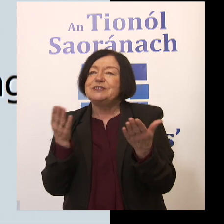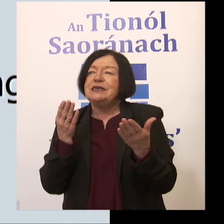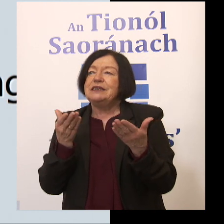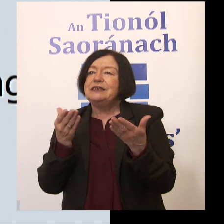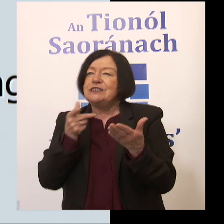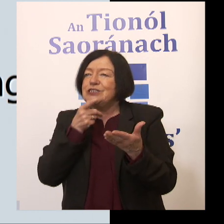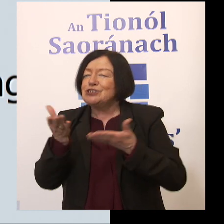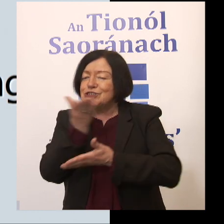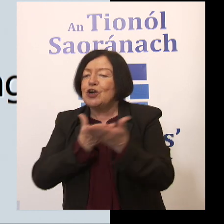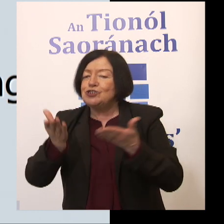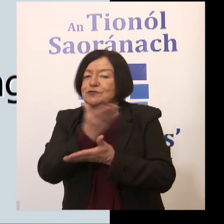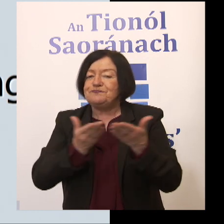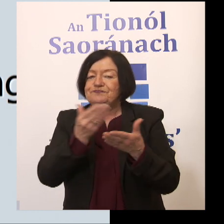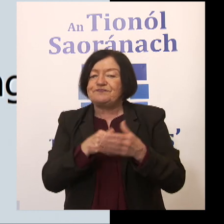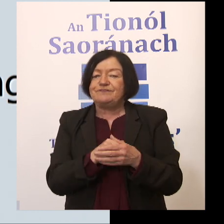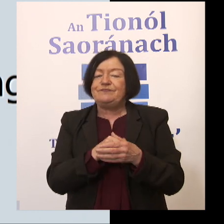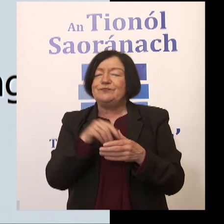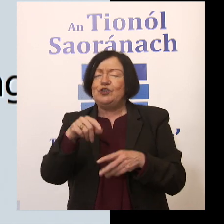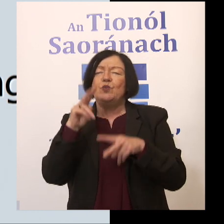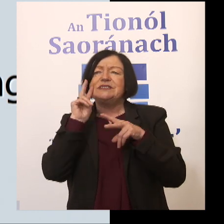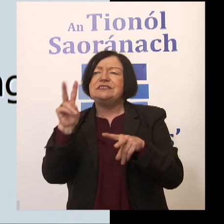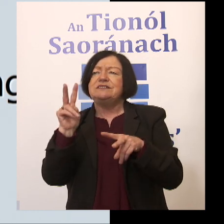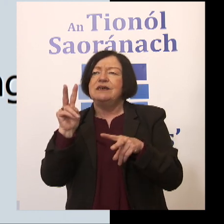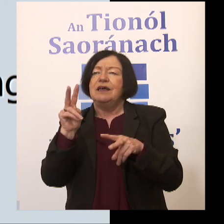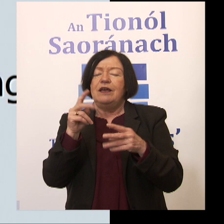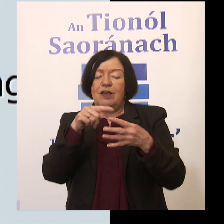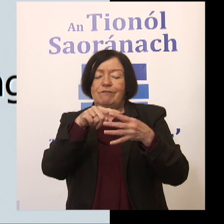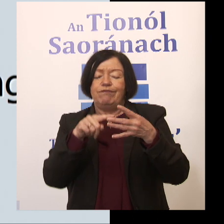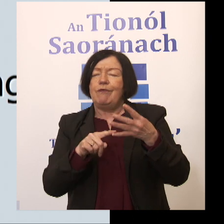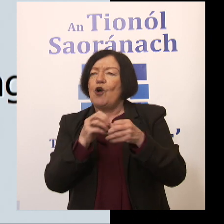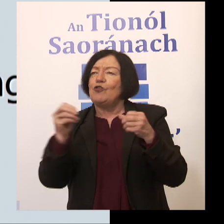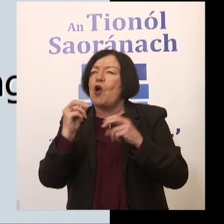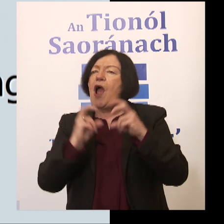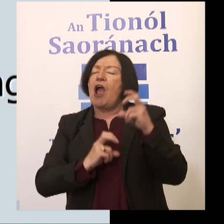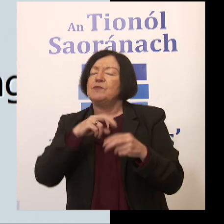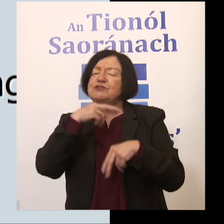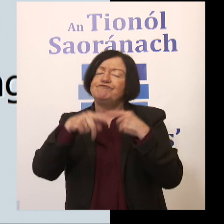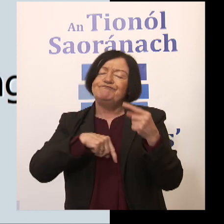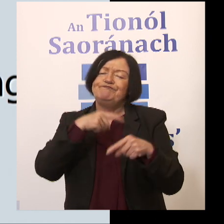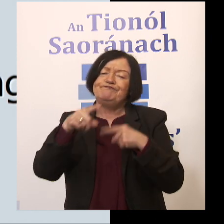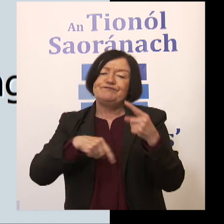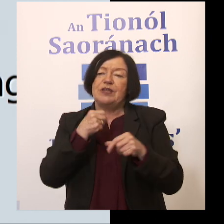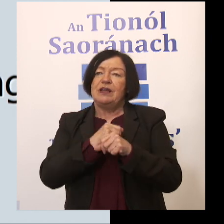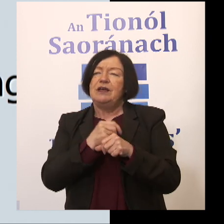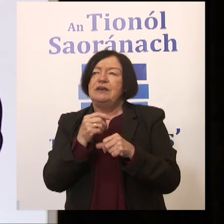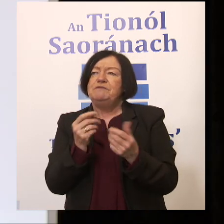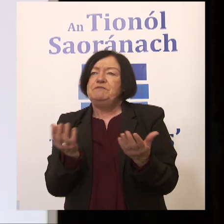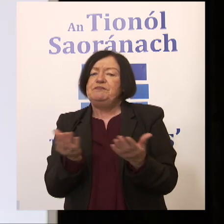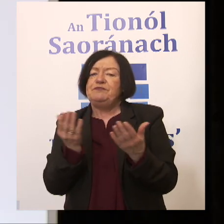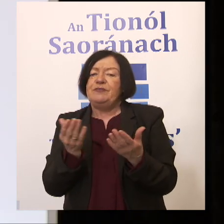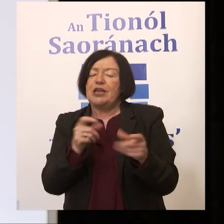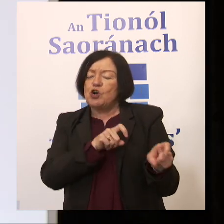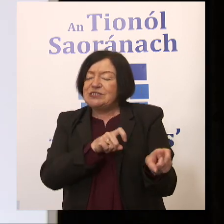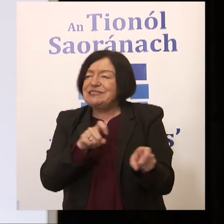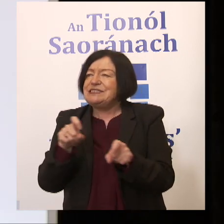debate. And you would see, I suppose, a couple of other arguments around ensuring a